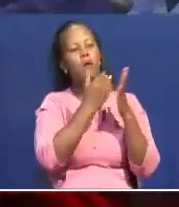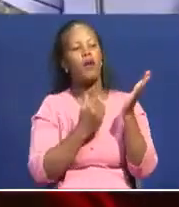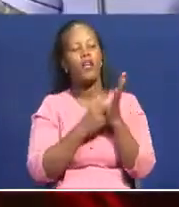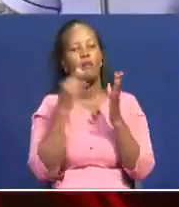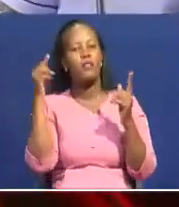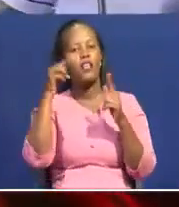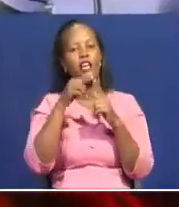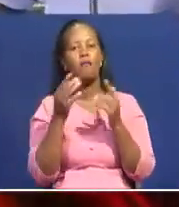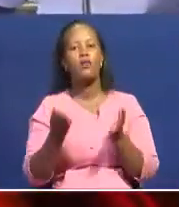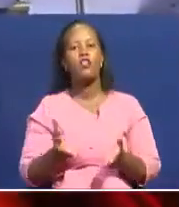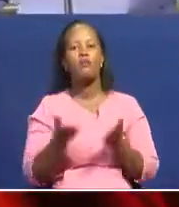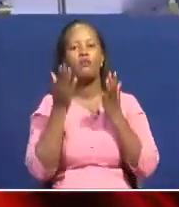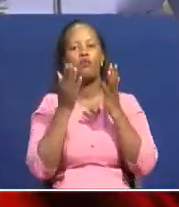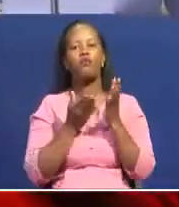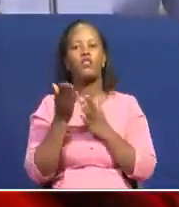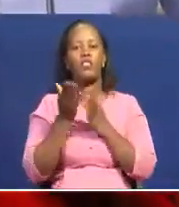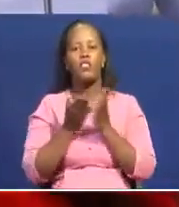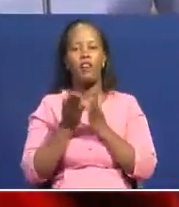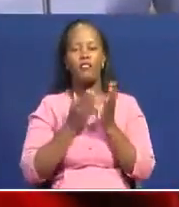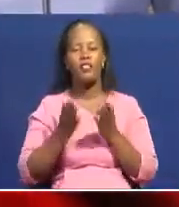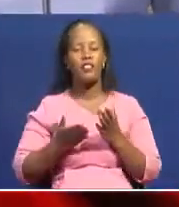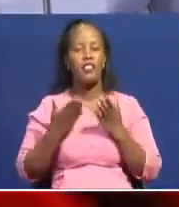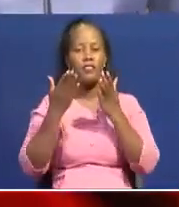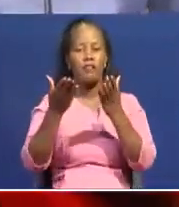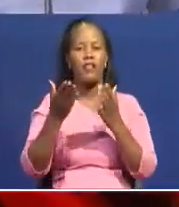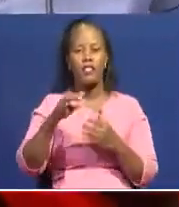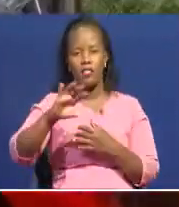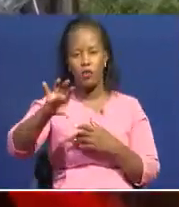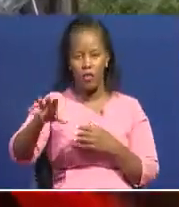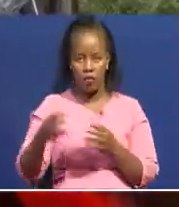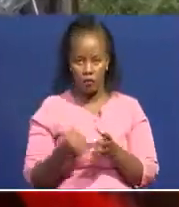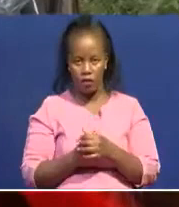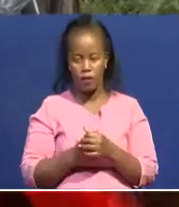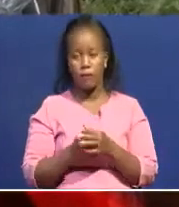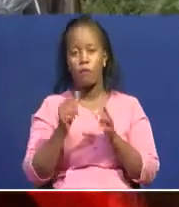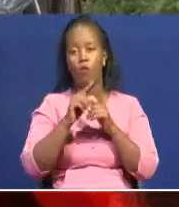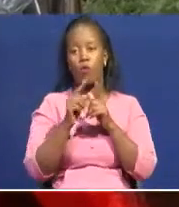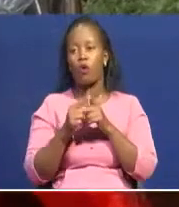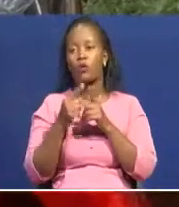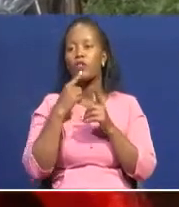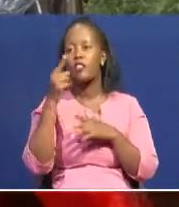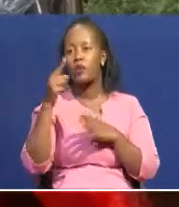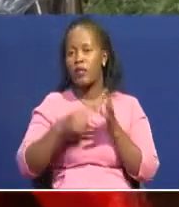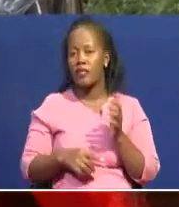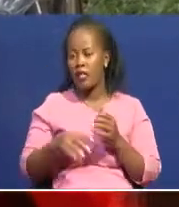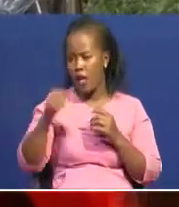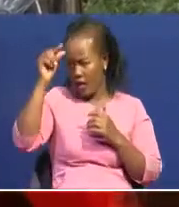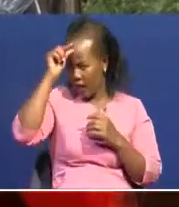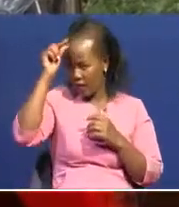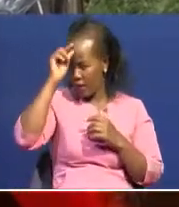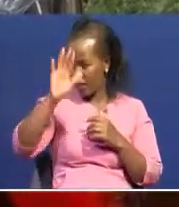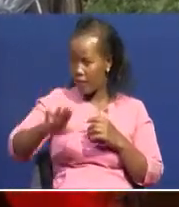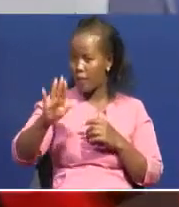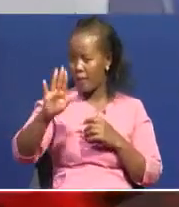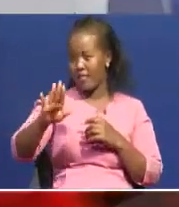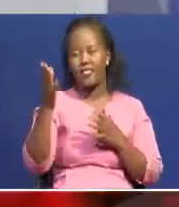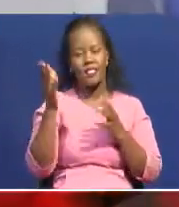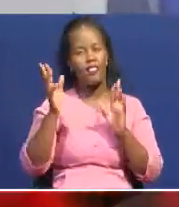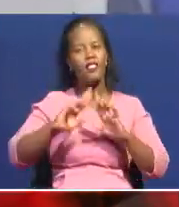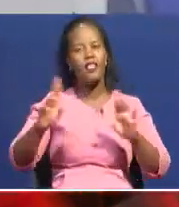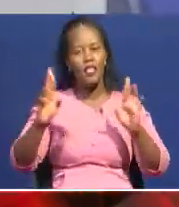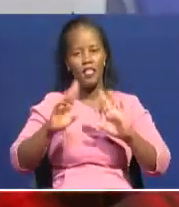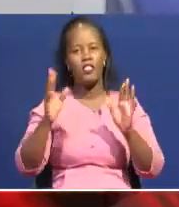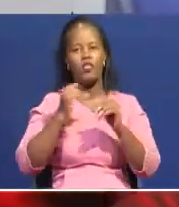service delivery in hospitals across the county. Wamatangi also revealed that his administration is looking forward to winning back